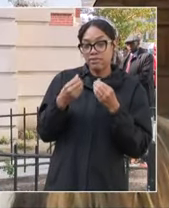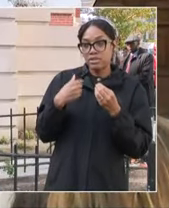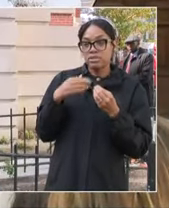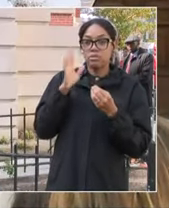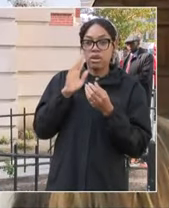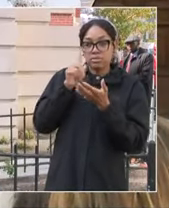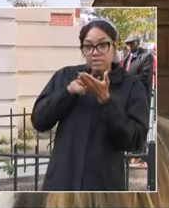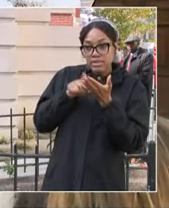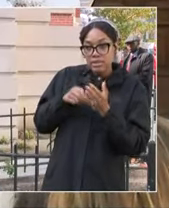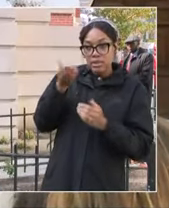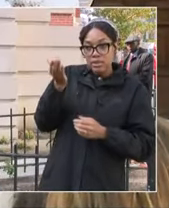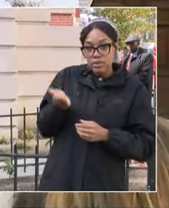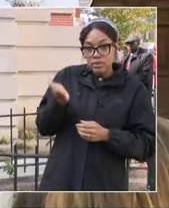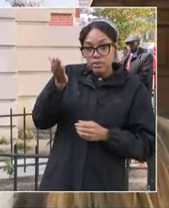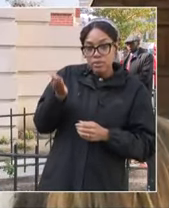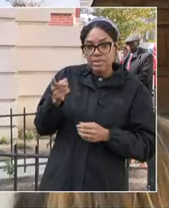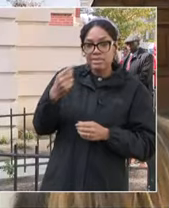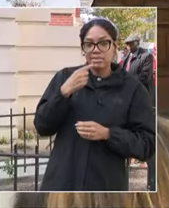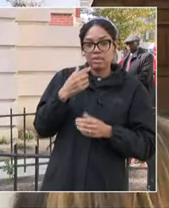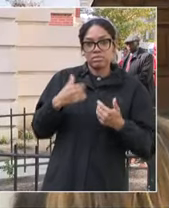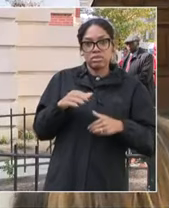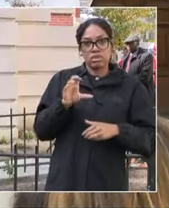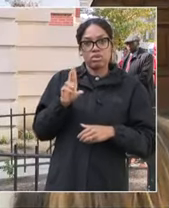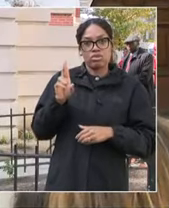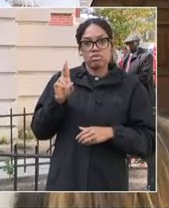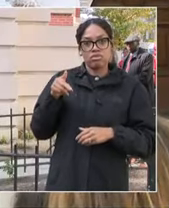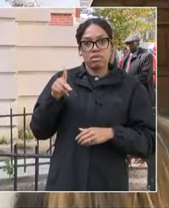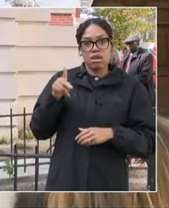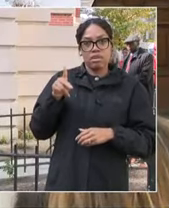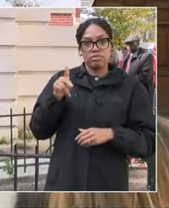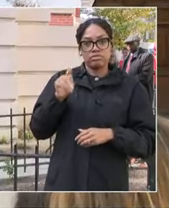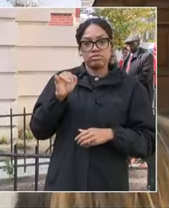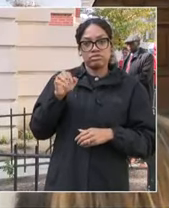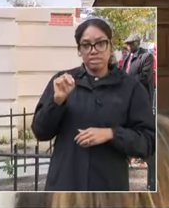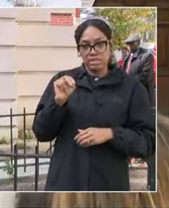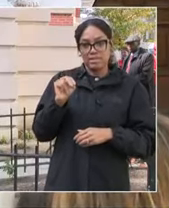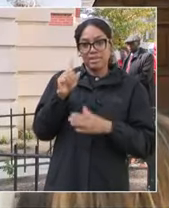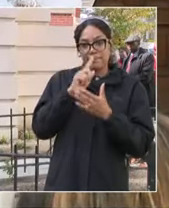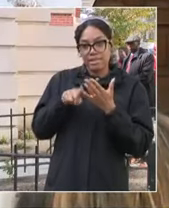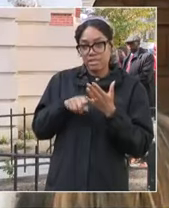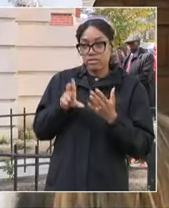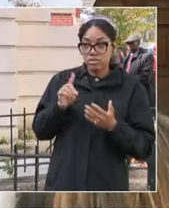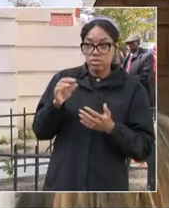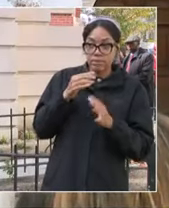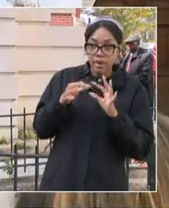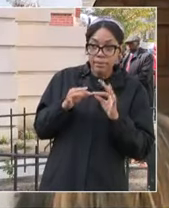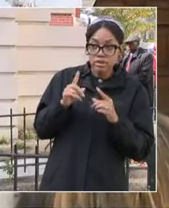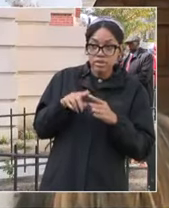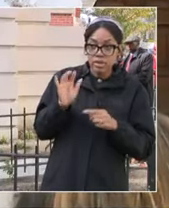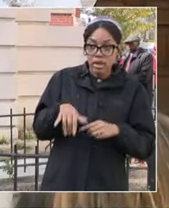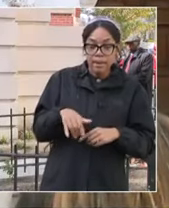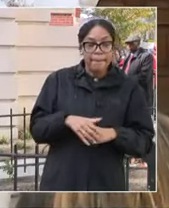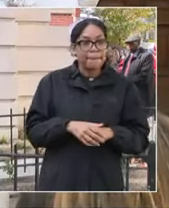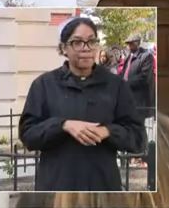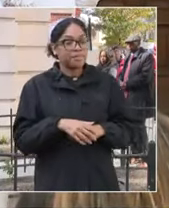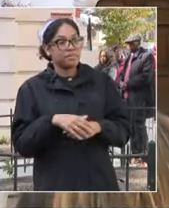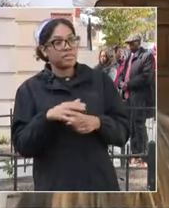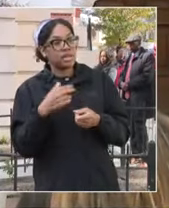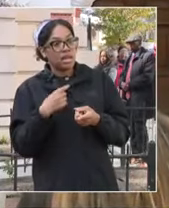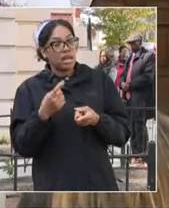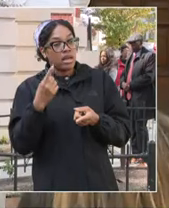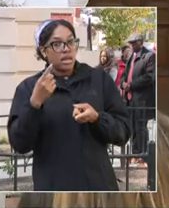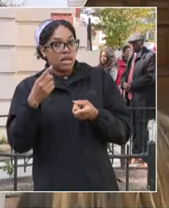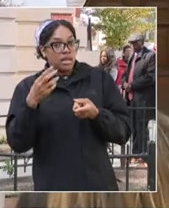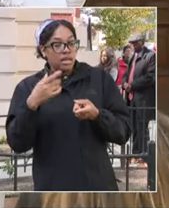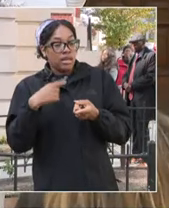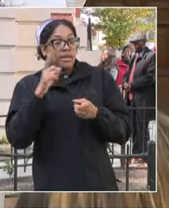a corruption investigation. Do you have a comment on that? And then I have a follow-up to that. And Axios is reporting that